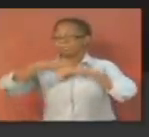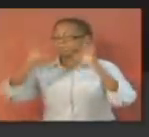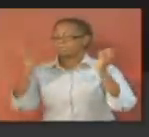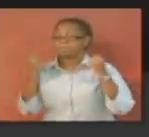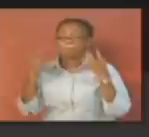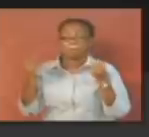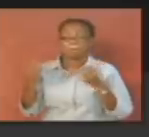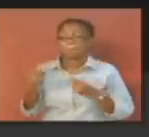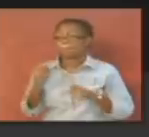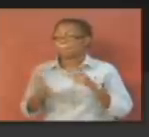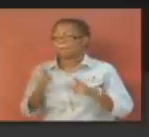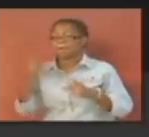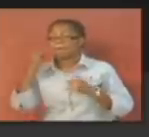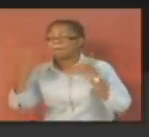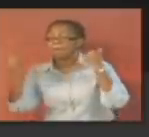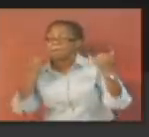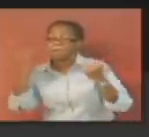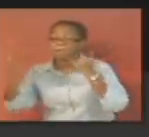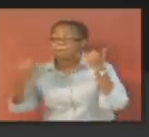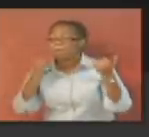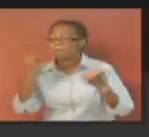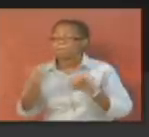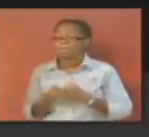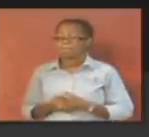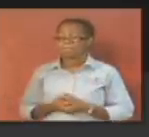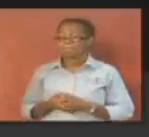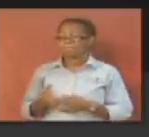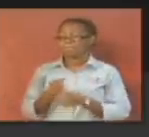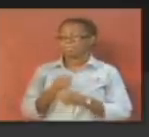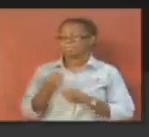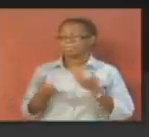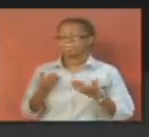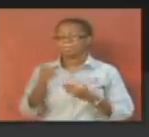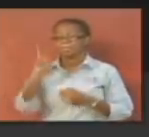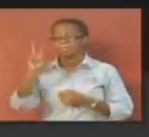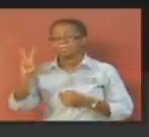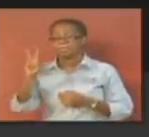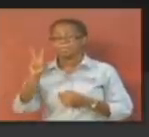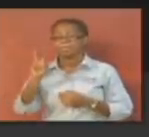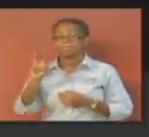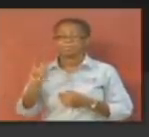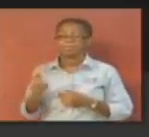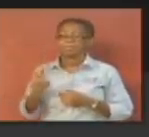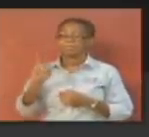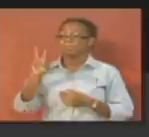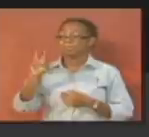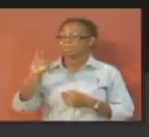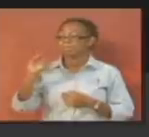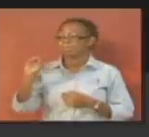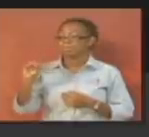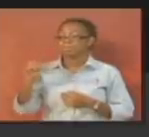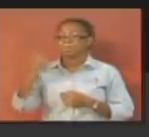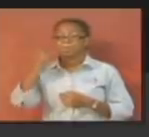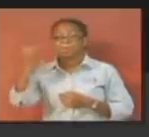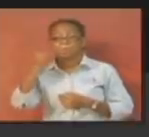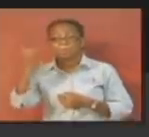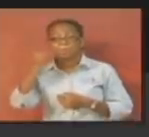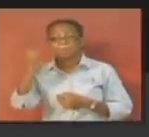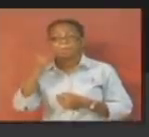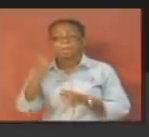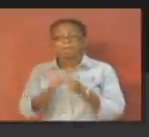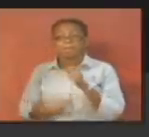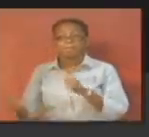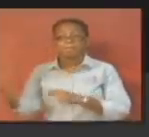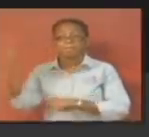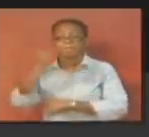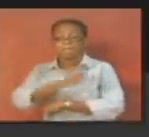an average of 200 calls per day. Also, part of the challenge is that there is no dedicated fleet to deal